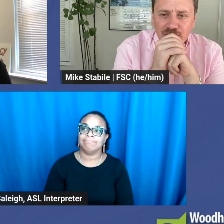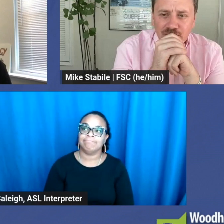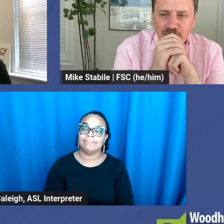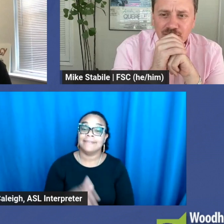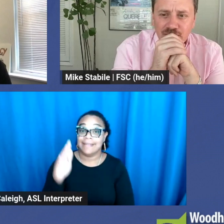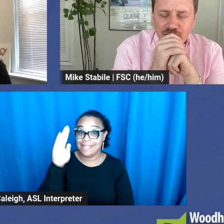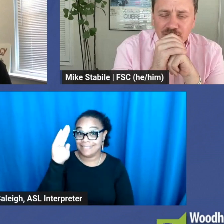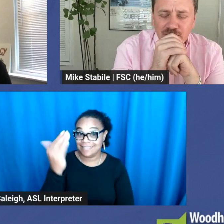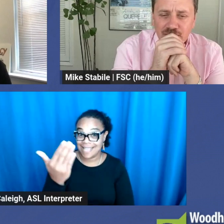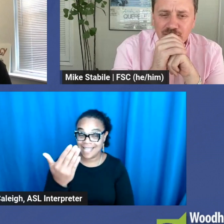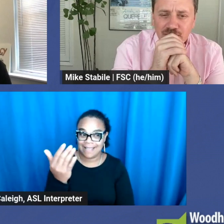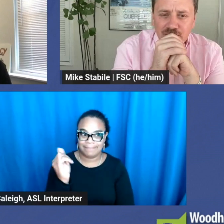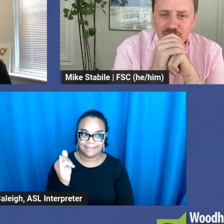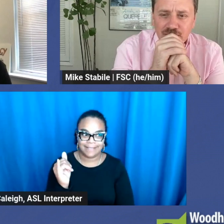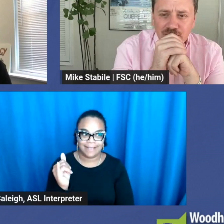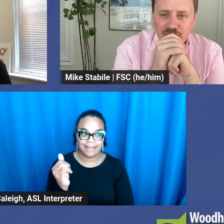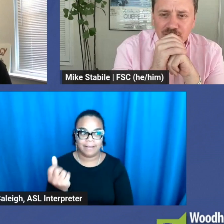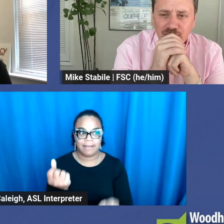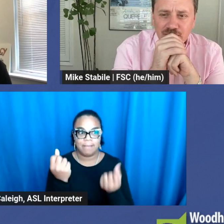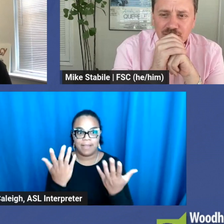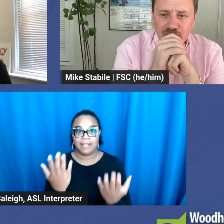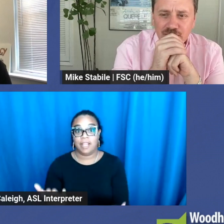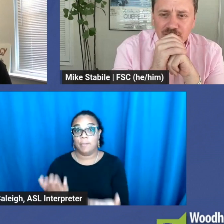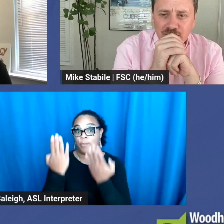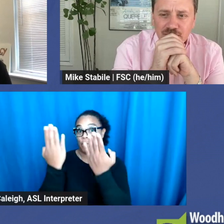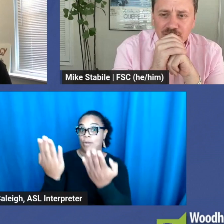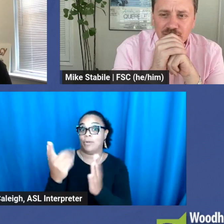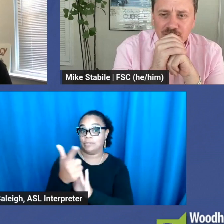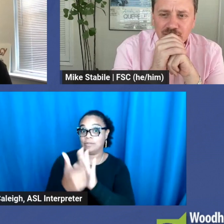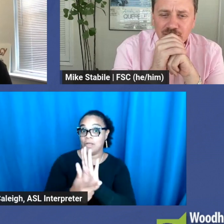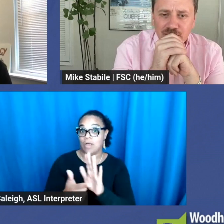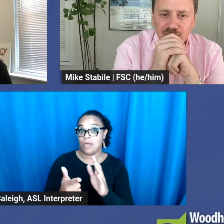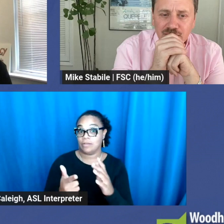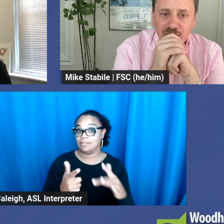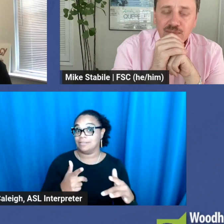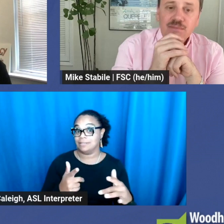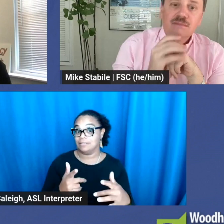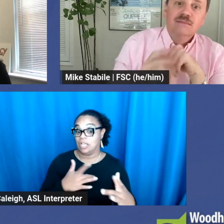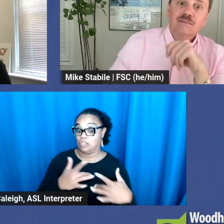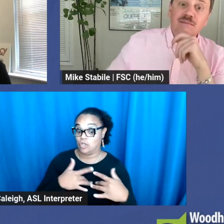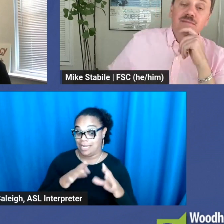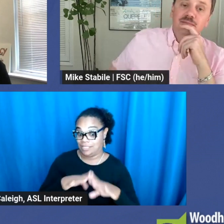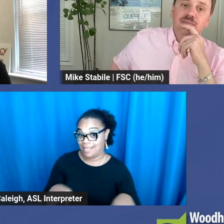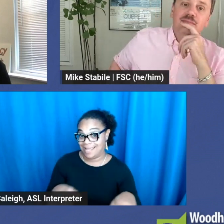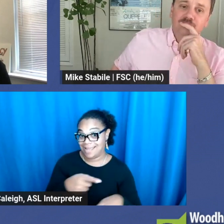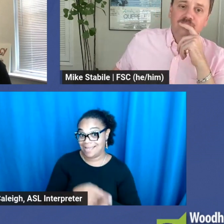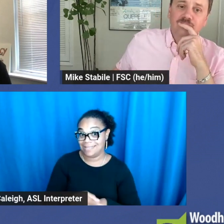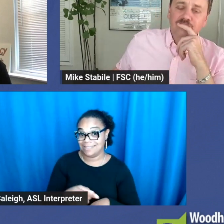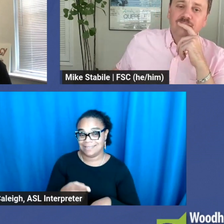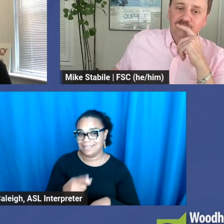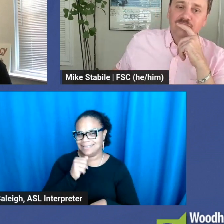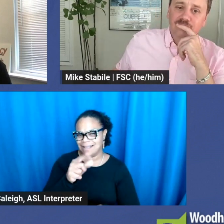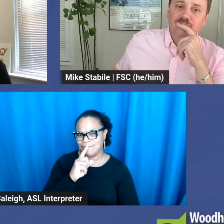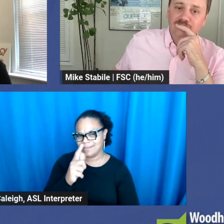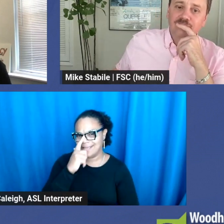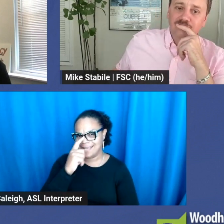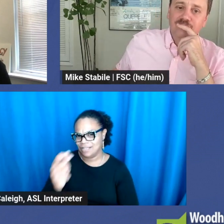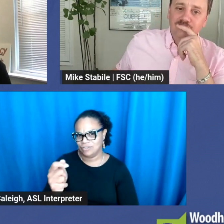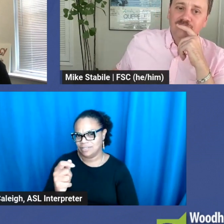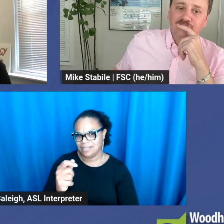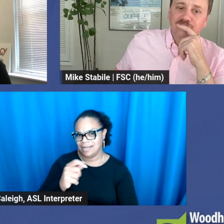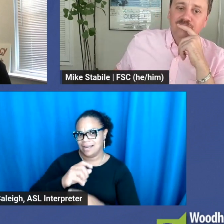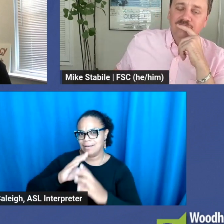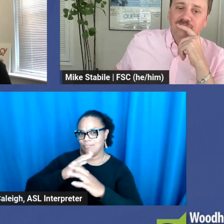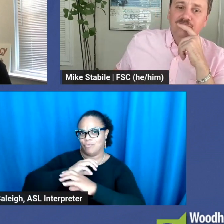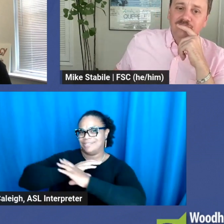that a lot of the proposed laws concerning kids are a lot less interested in protecting them and more interested in demonizing